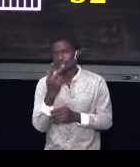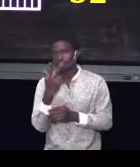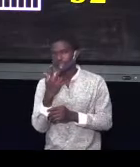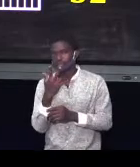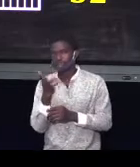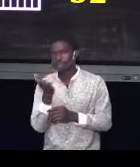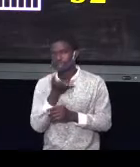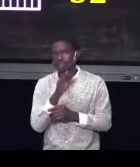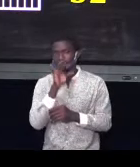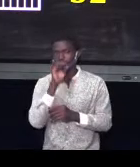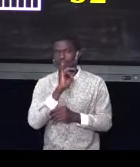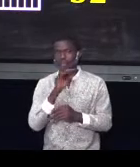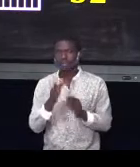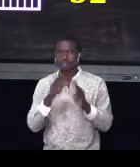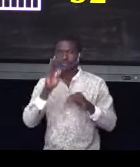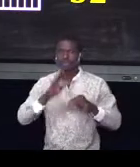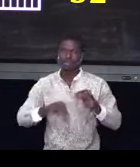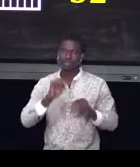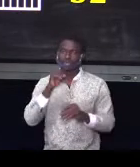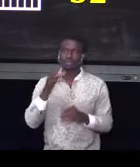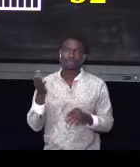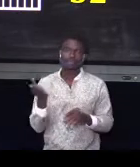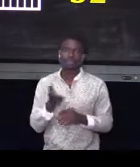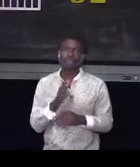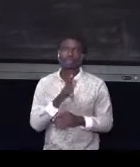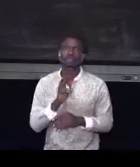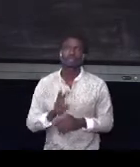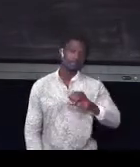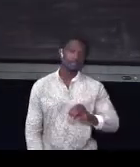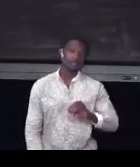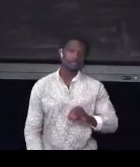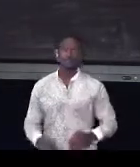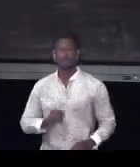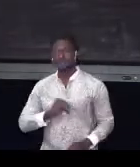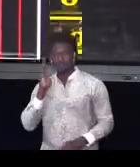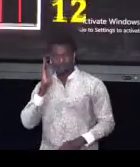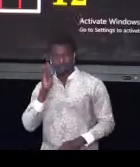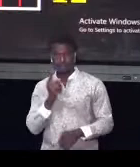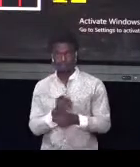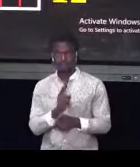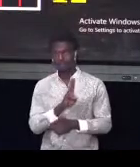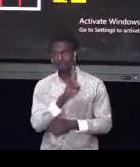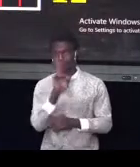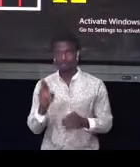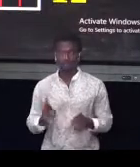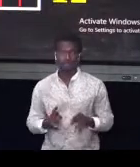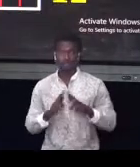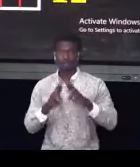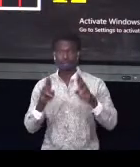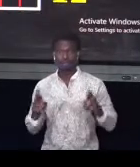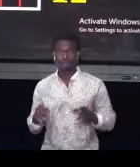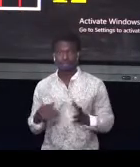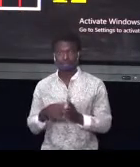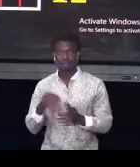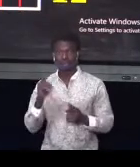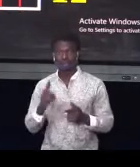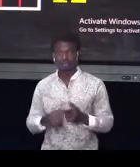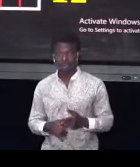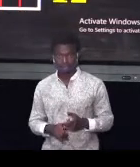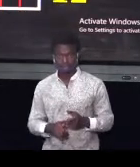bigger than 11 over 32. Let's see another one. So I'm just going to use rectangles again